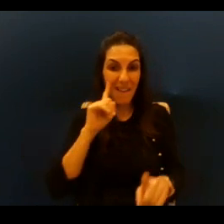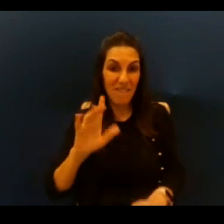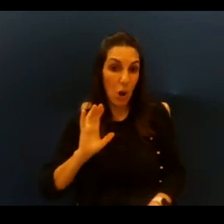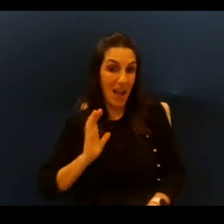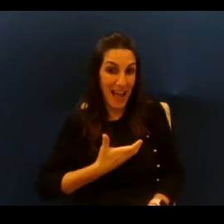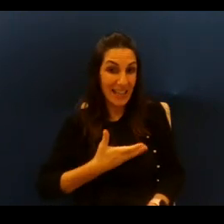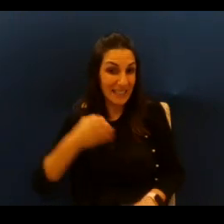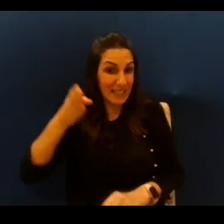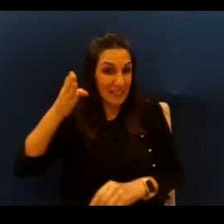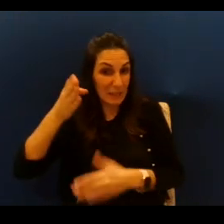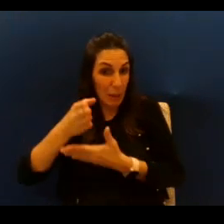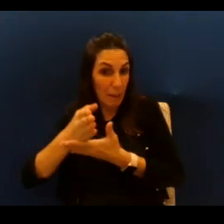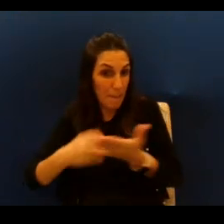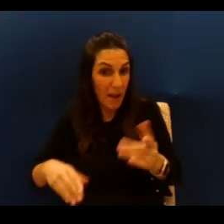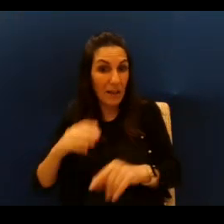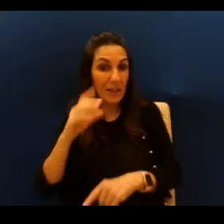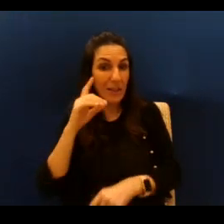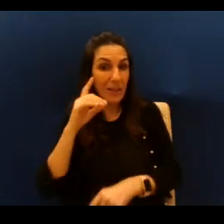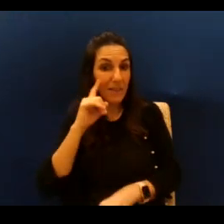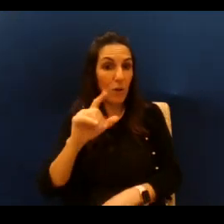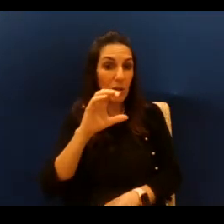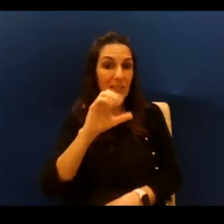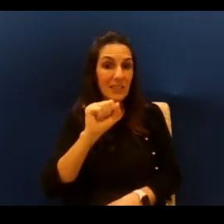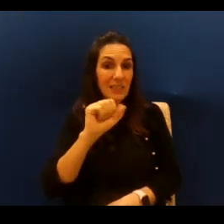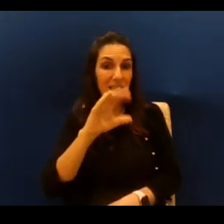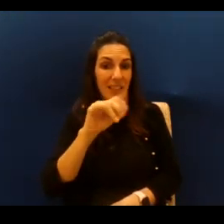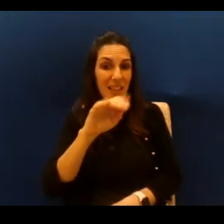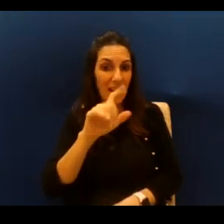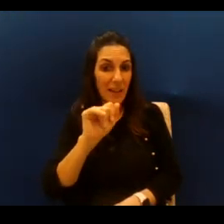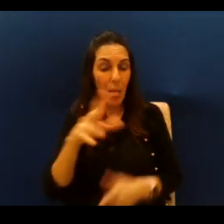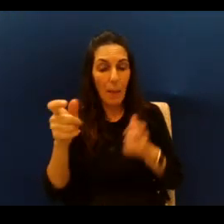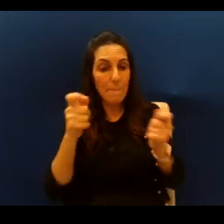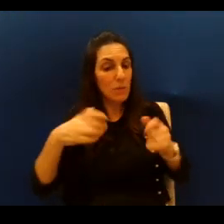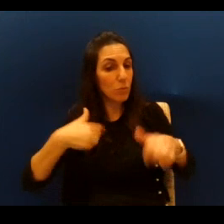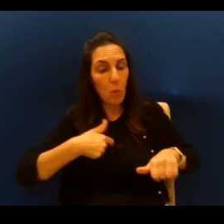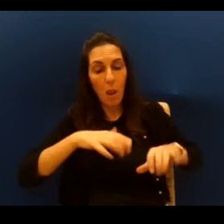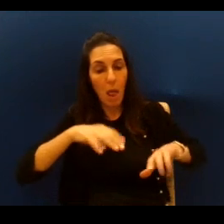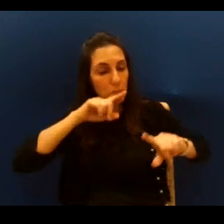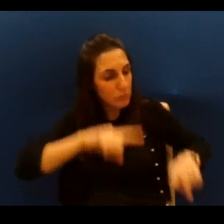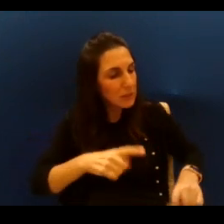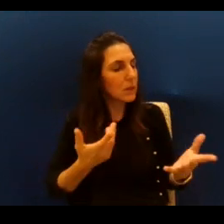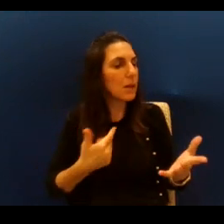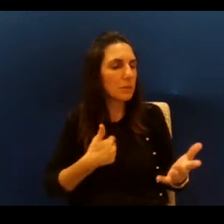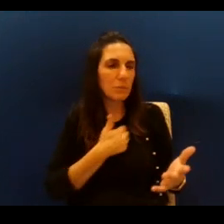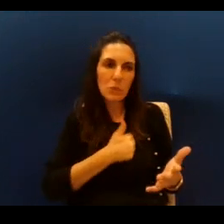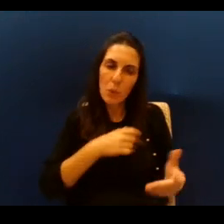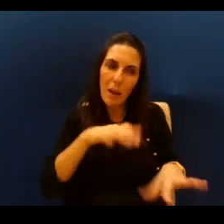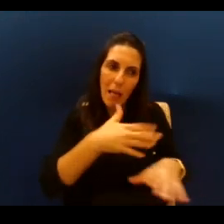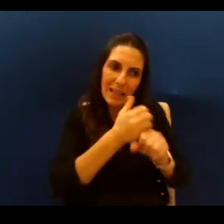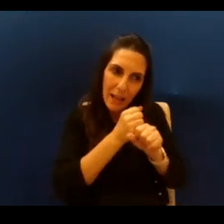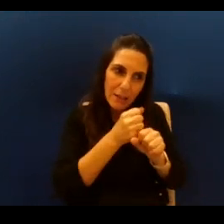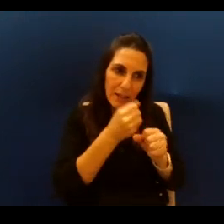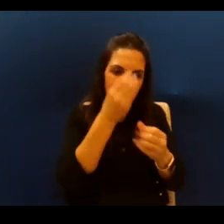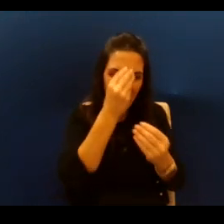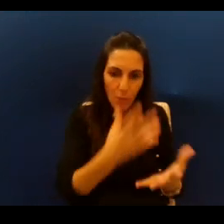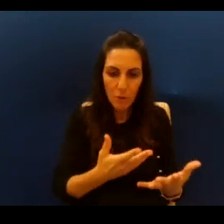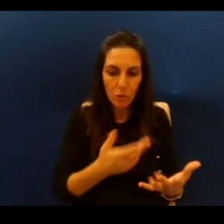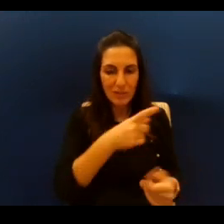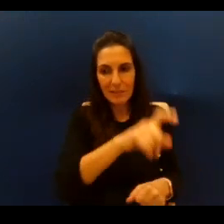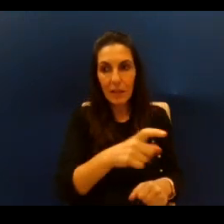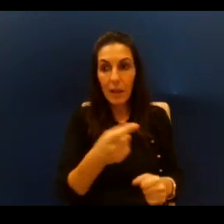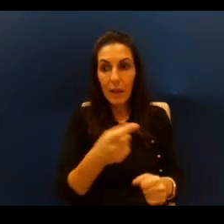Village, from responding, I'm sorry that he has not gotten the information he's needed. I'm sure if there's anything we can do to help